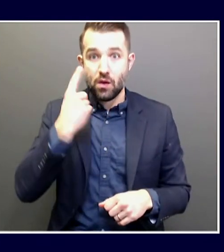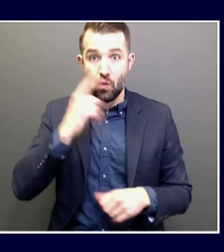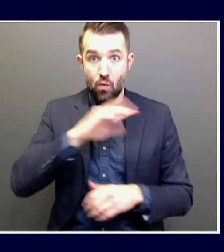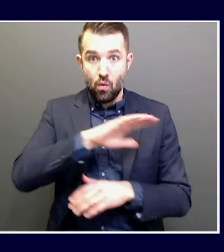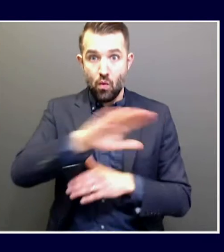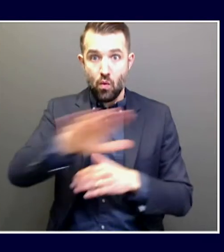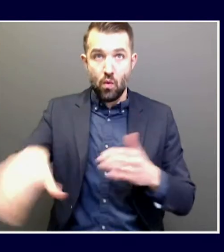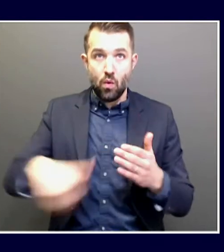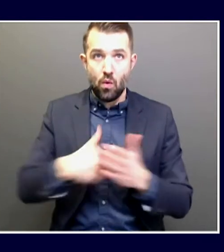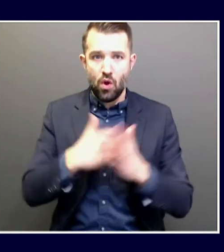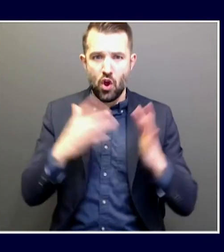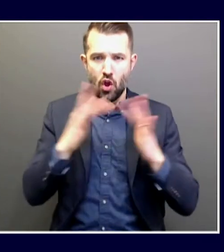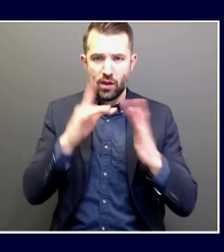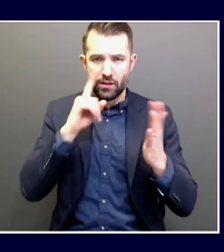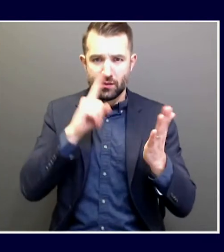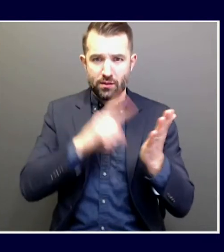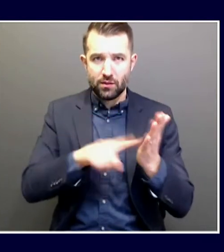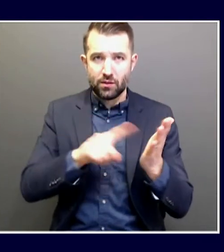tracing.